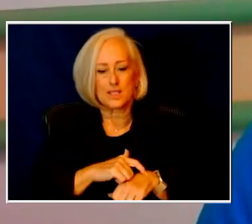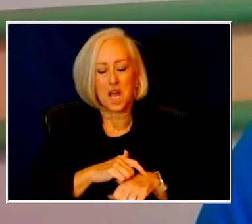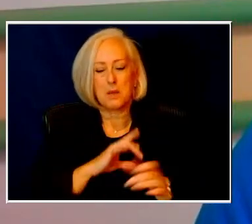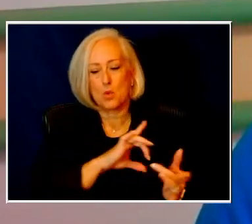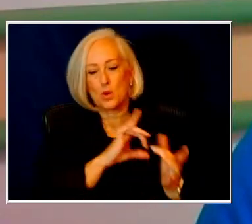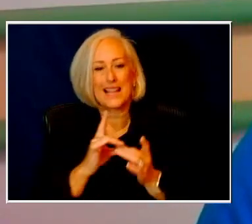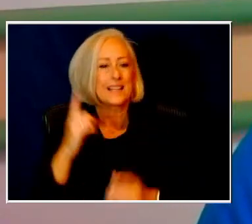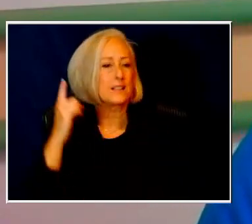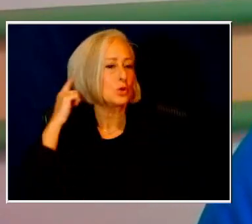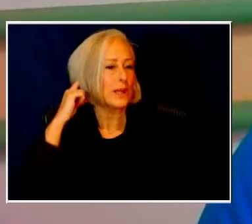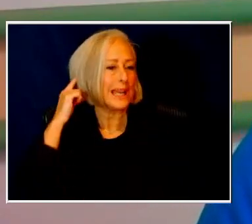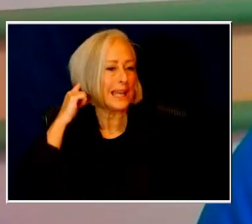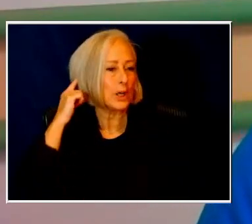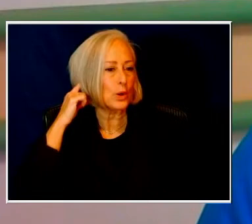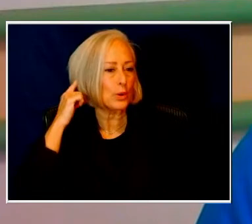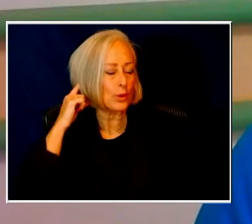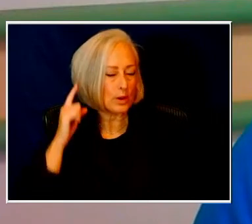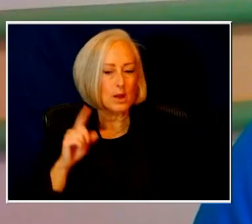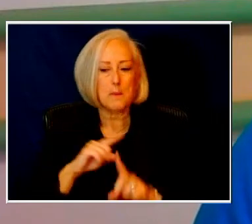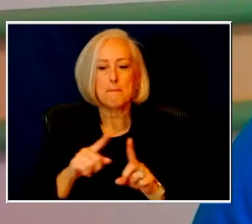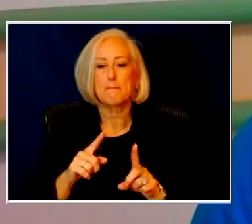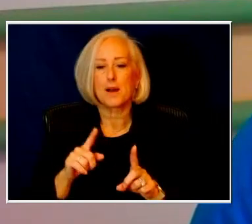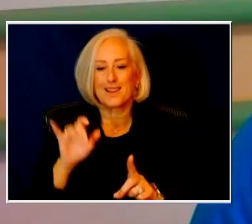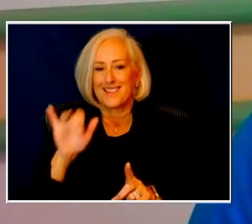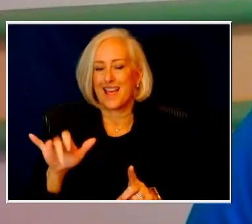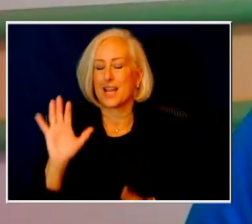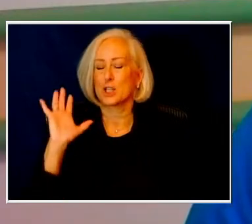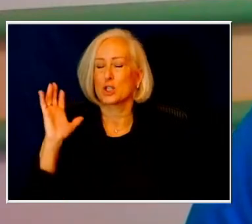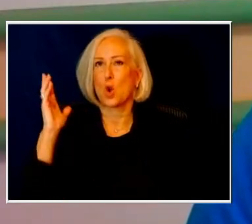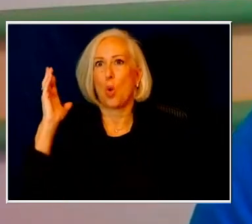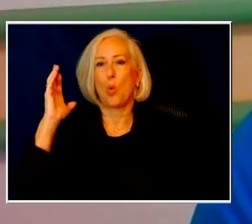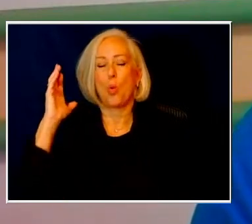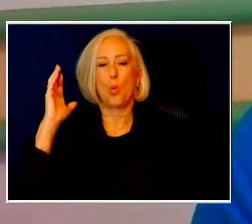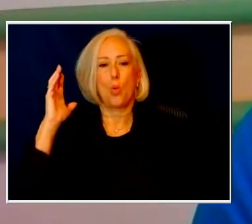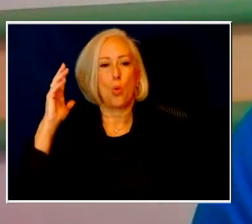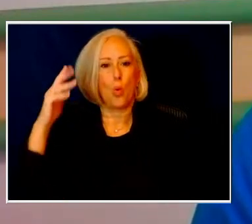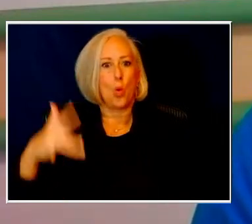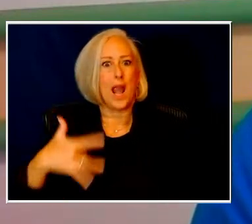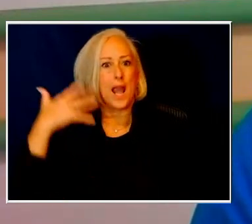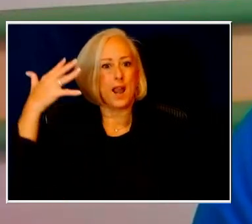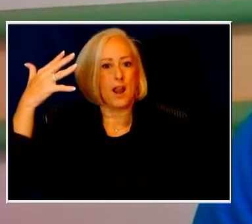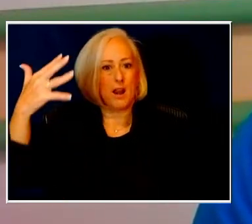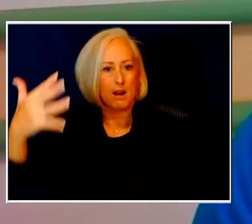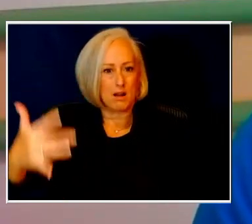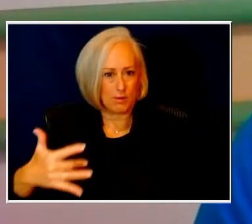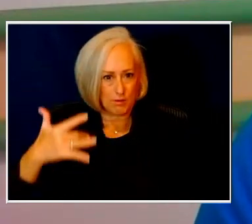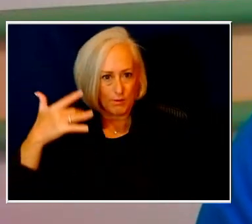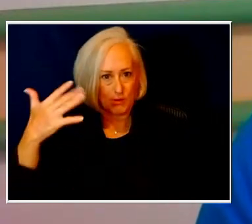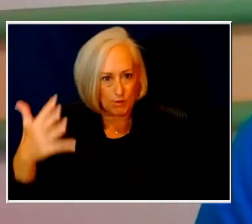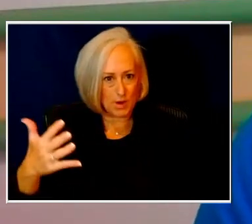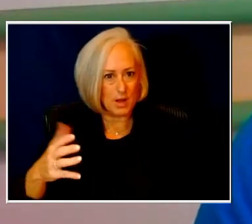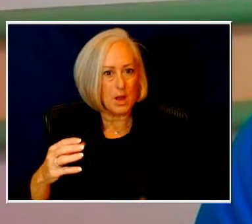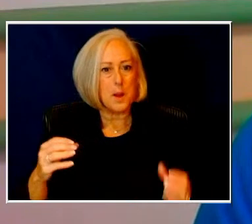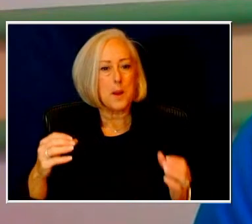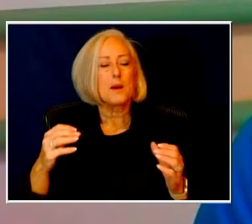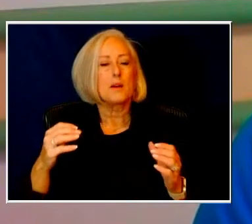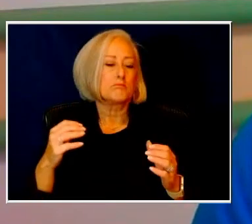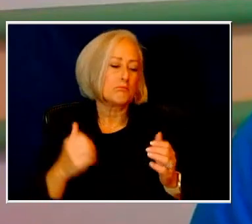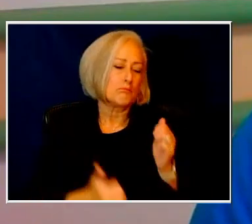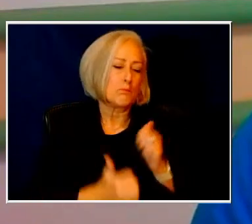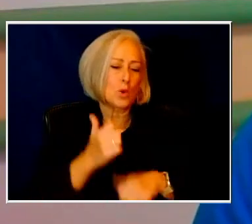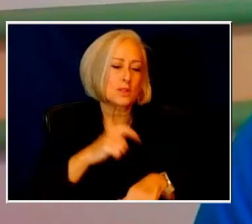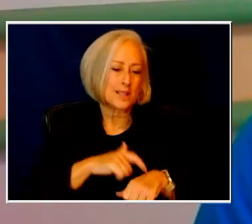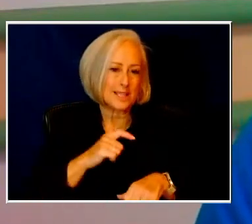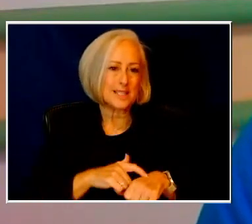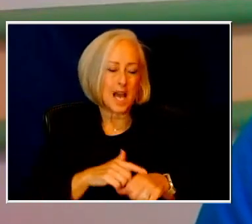really rare presentation. Like Dr. Camerata said, something we call like a neurological deficit, so weakness on one